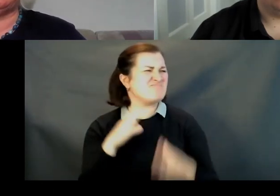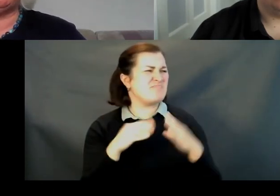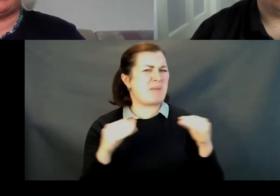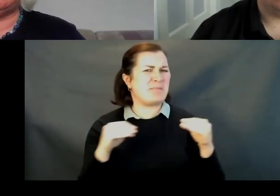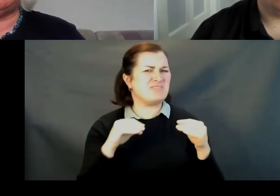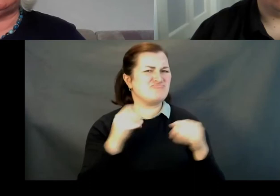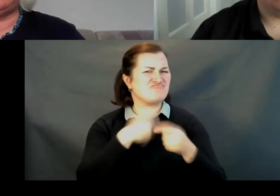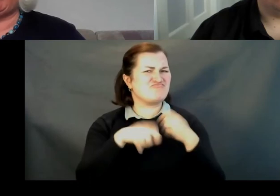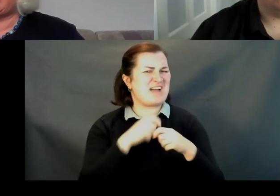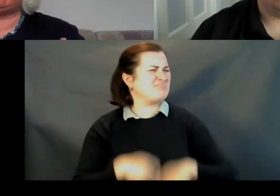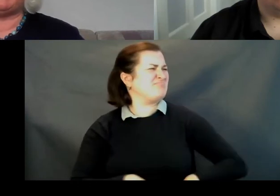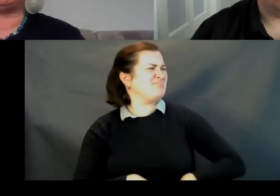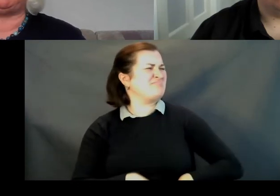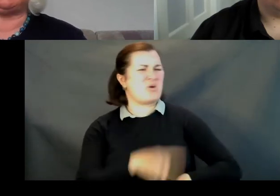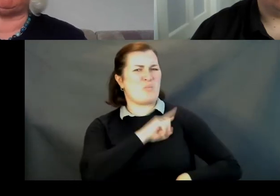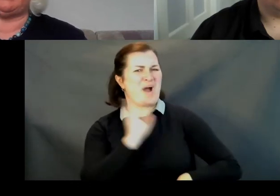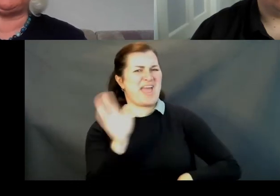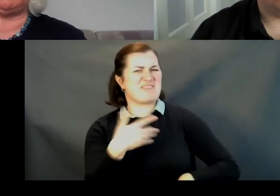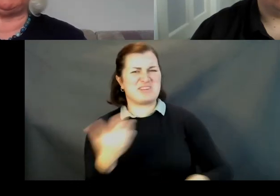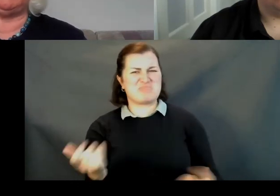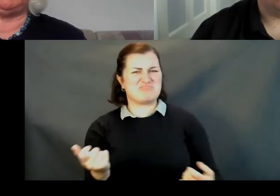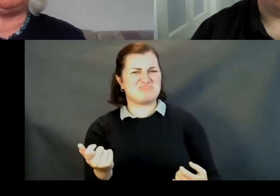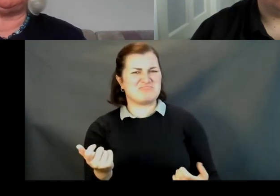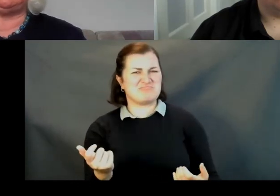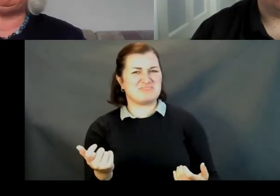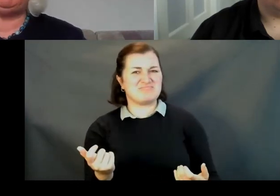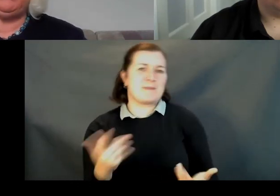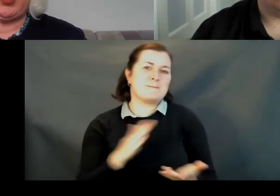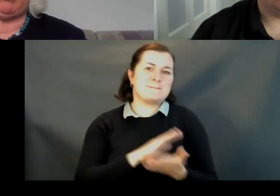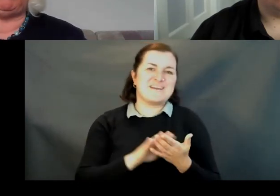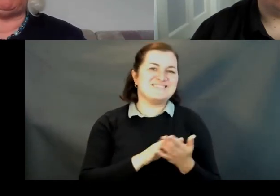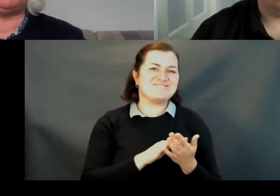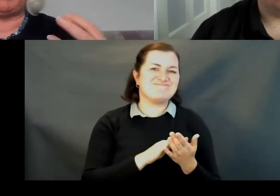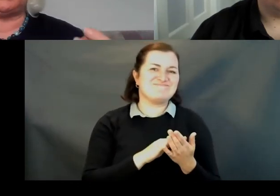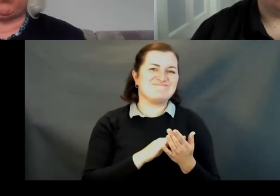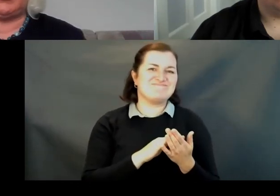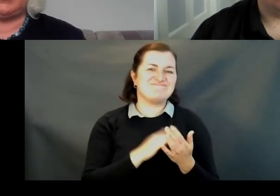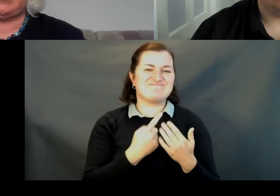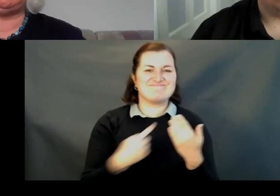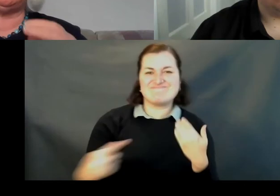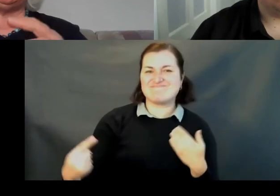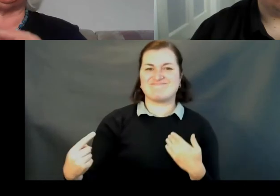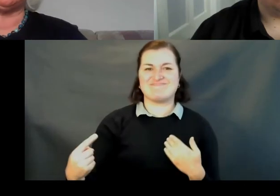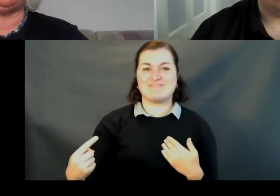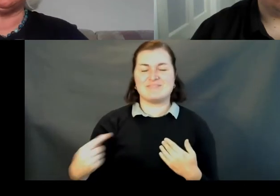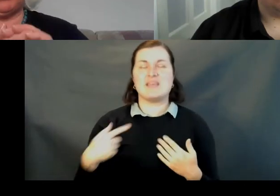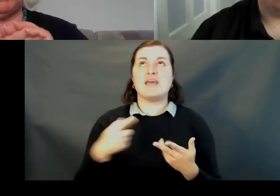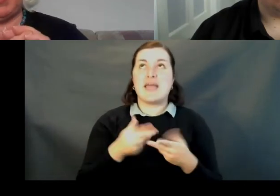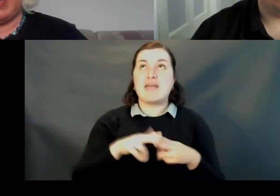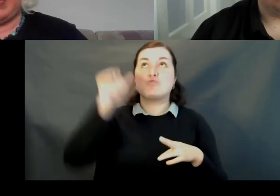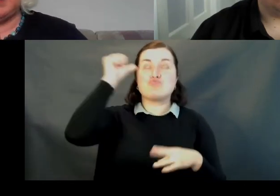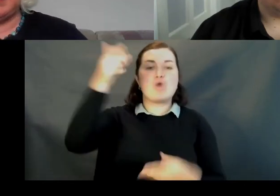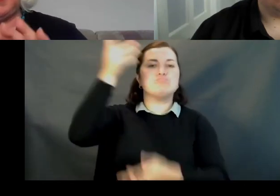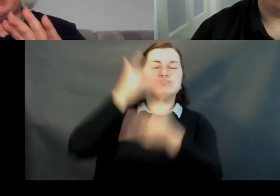way, then you are left out of that information. If you know that there is a witch there, that somebody has